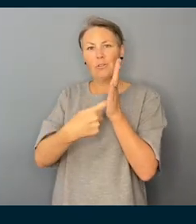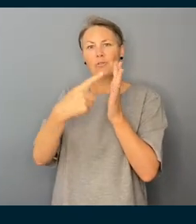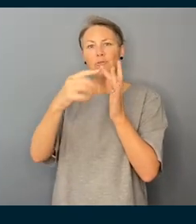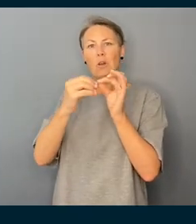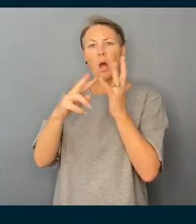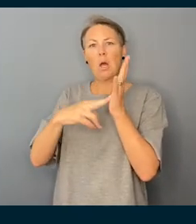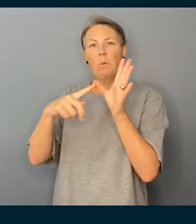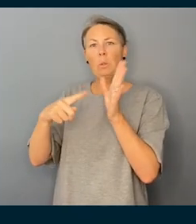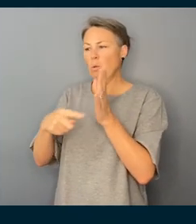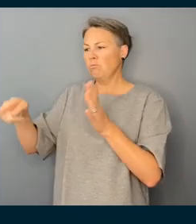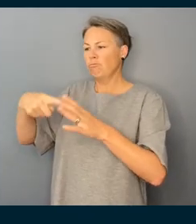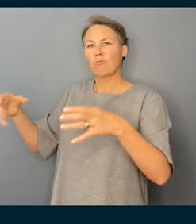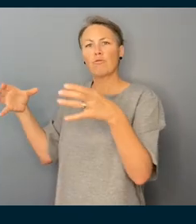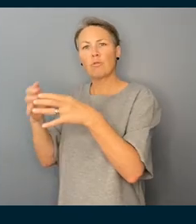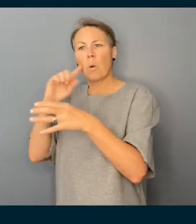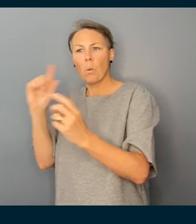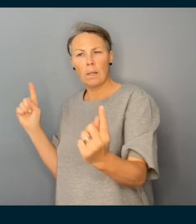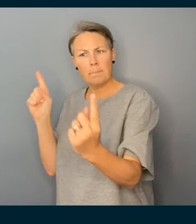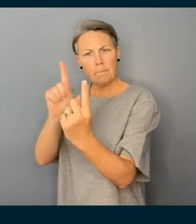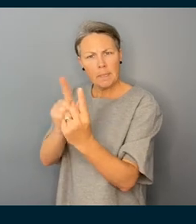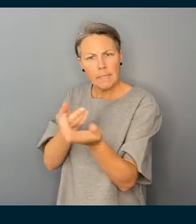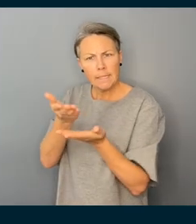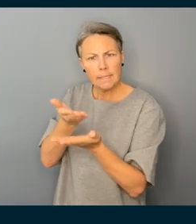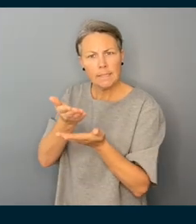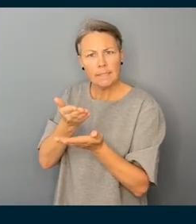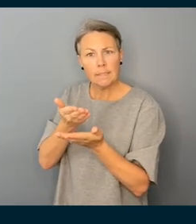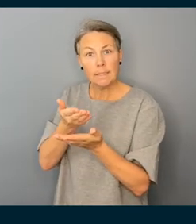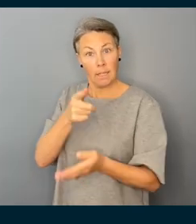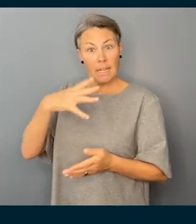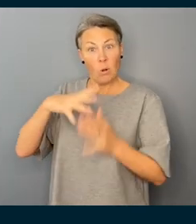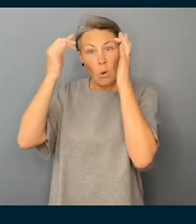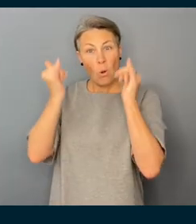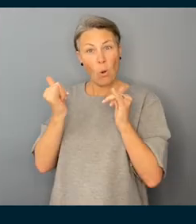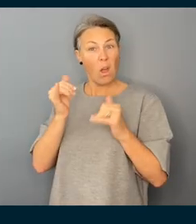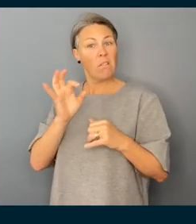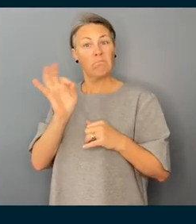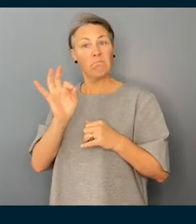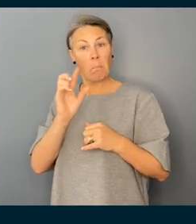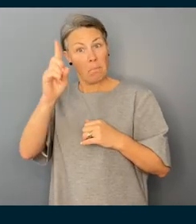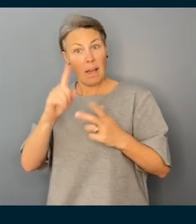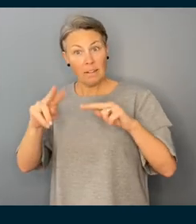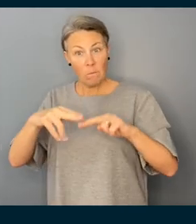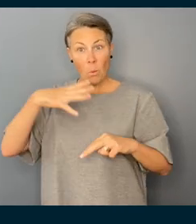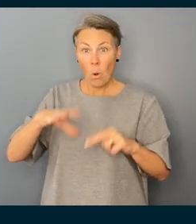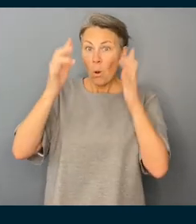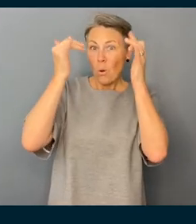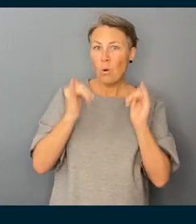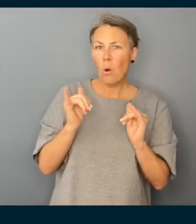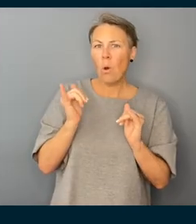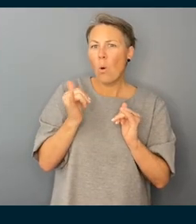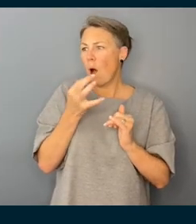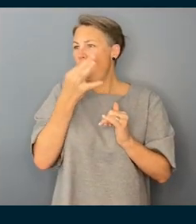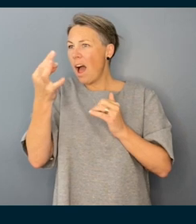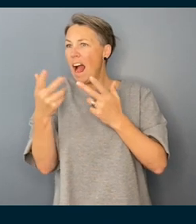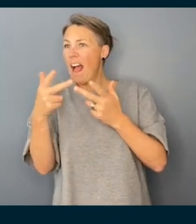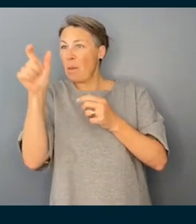You don't need anyone to represent you during a review, but you can ask a lawyer or someone else to help and act on your behalf if